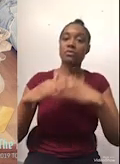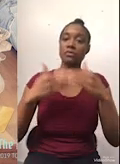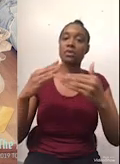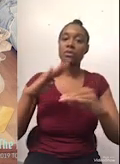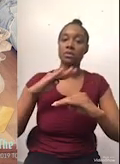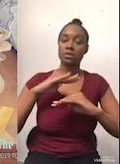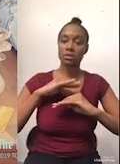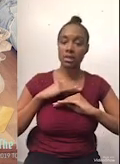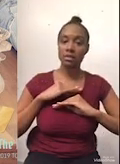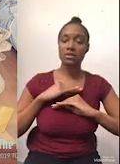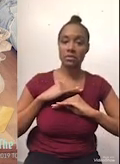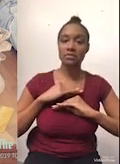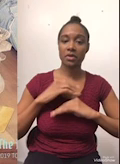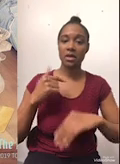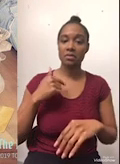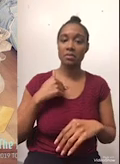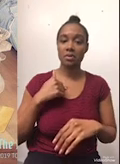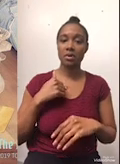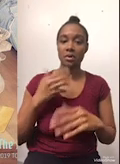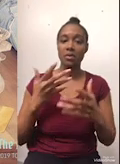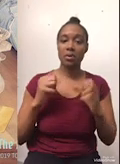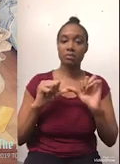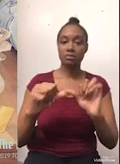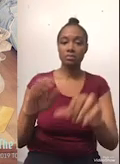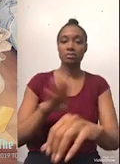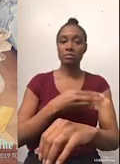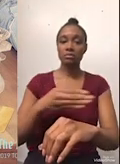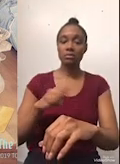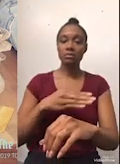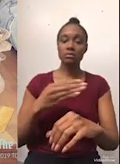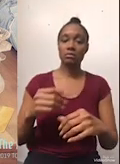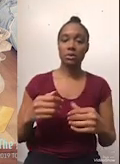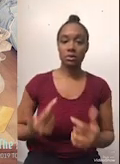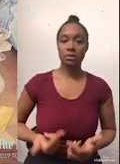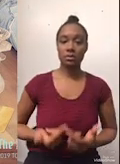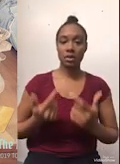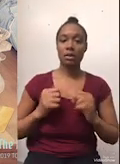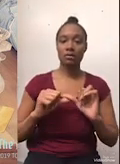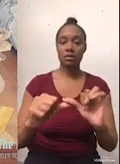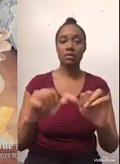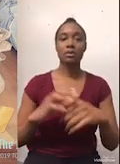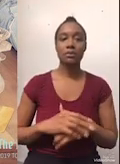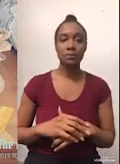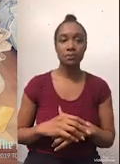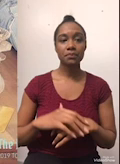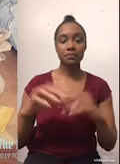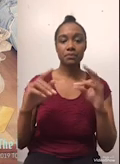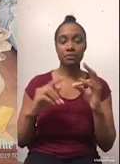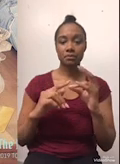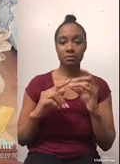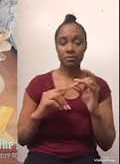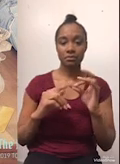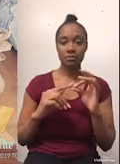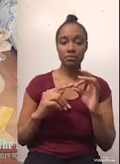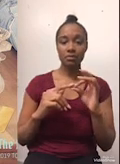want to do music-related work all my life. Kijin, we want to keep releasing albums and hope to take on